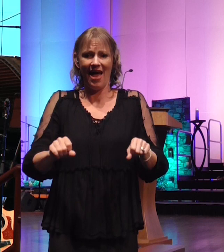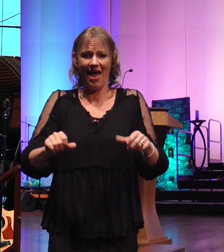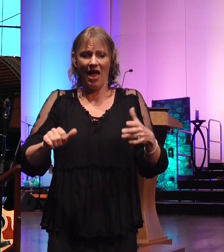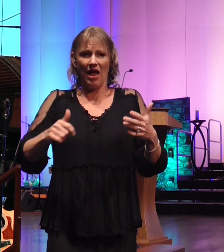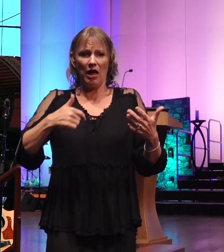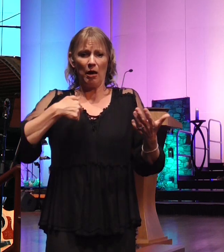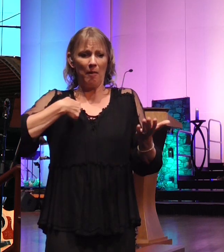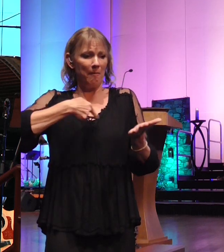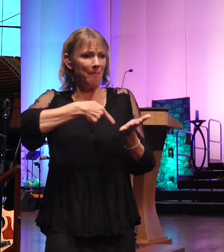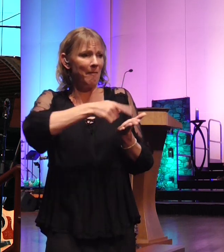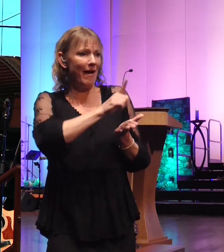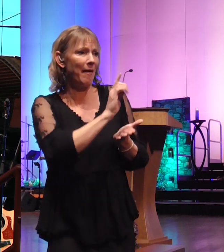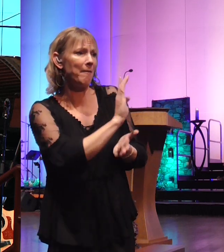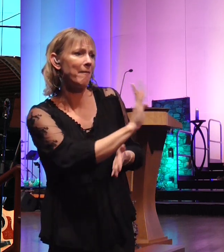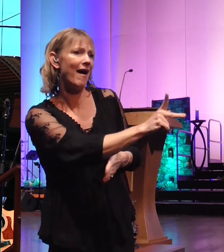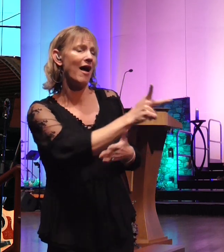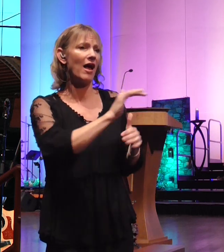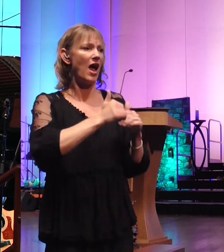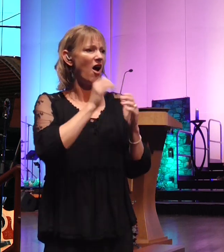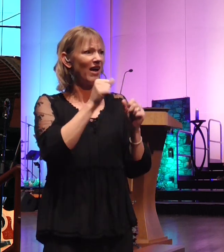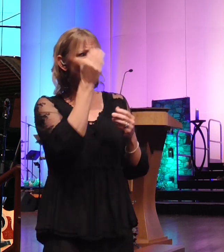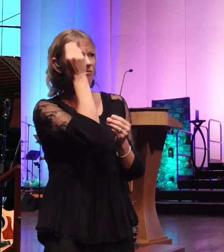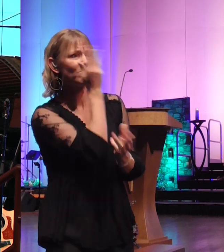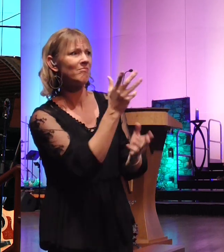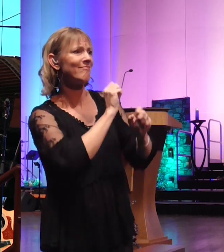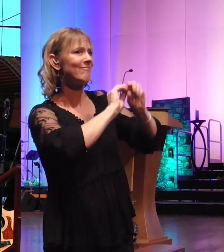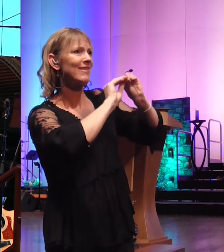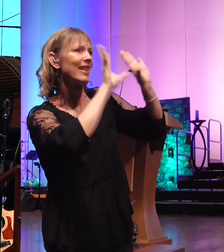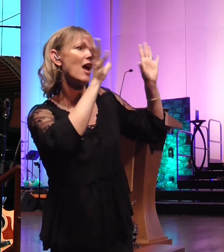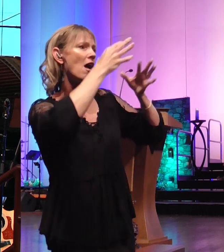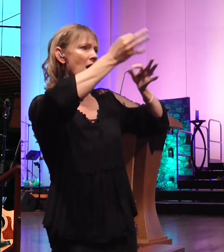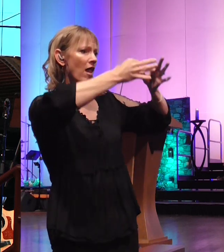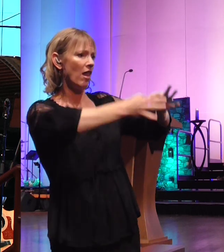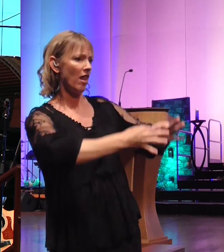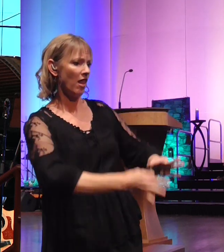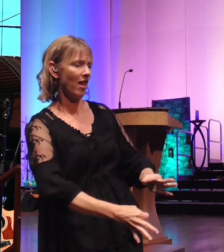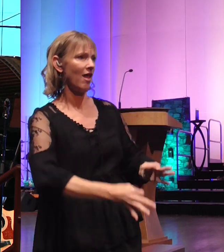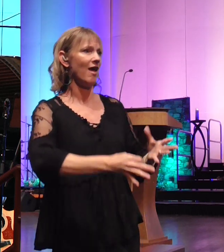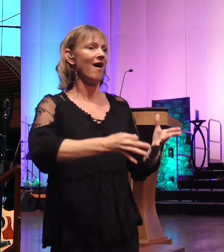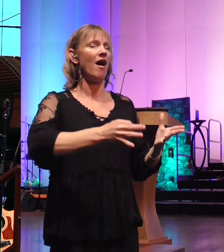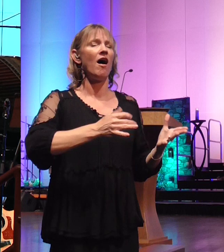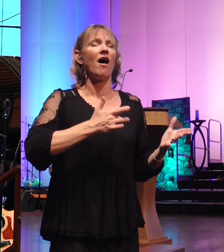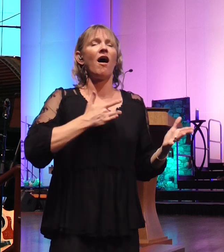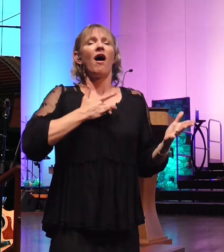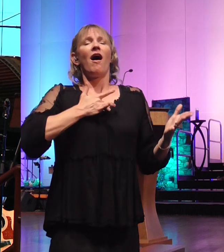How to convey how good it